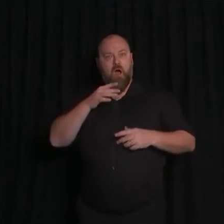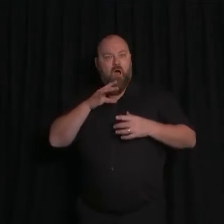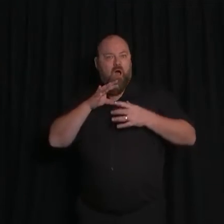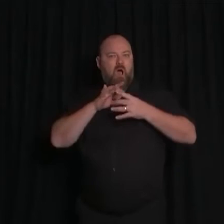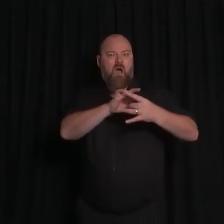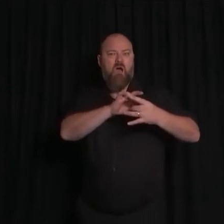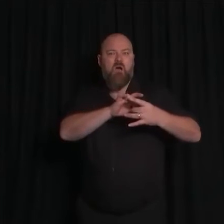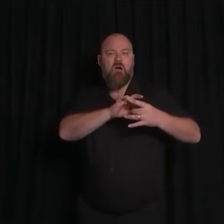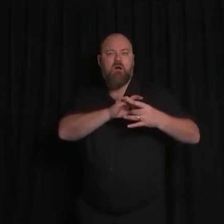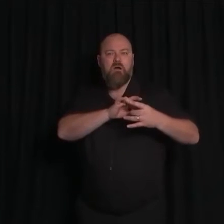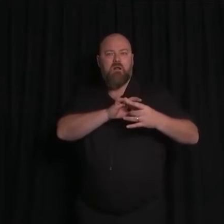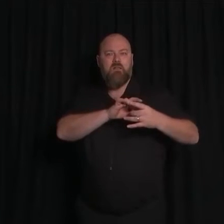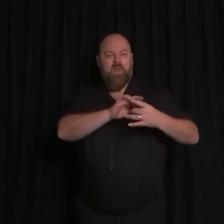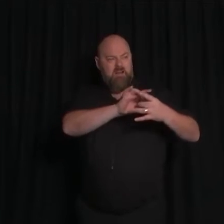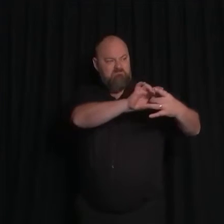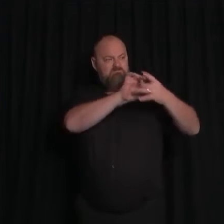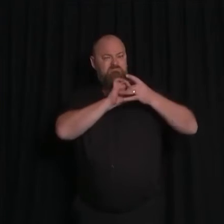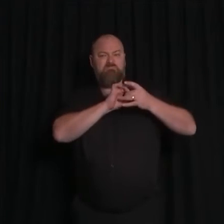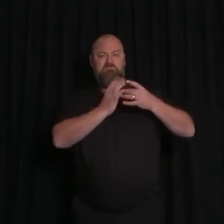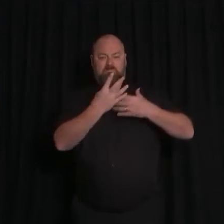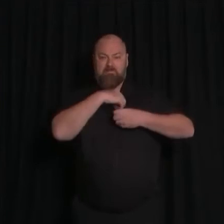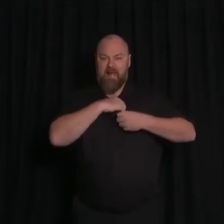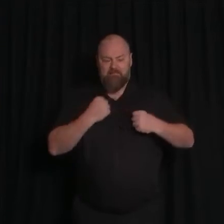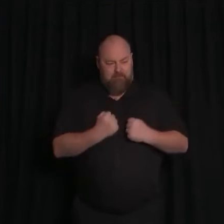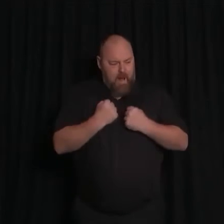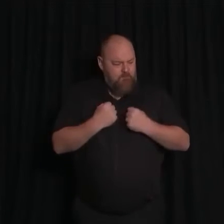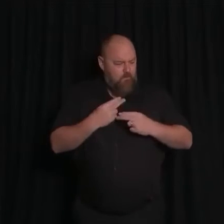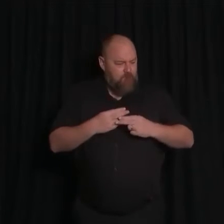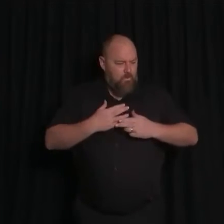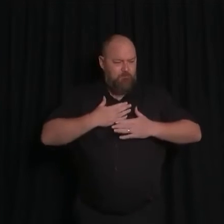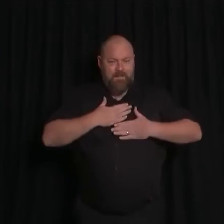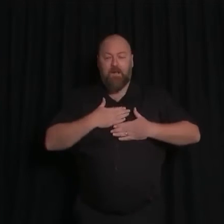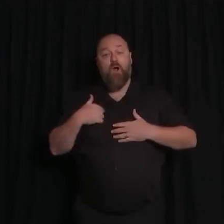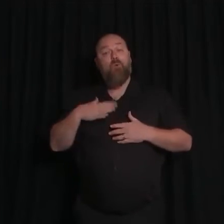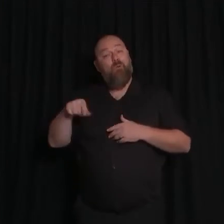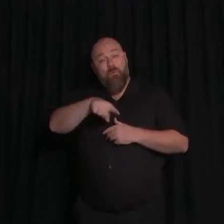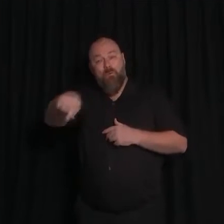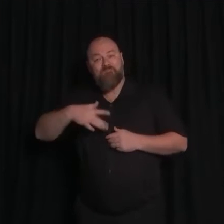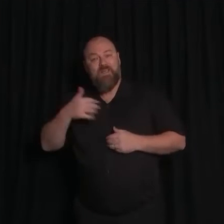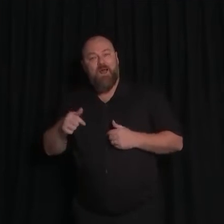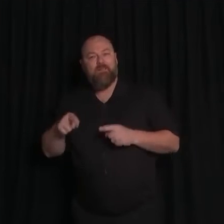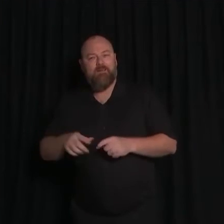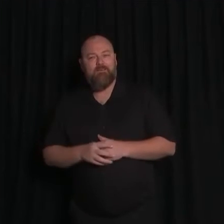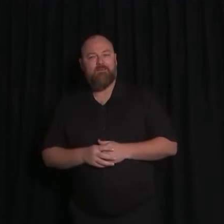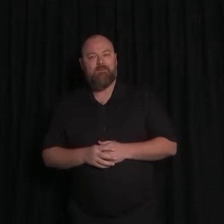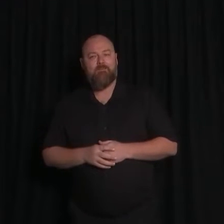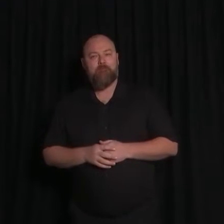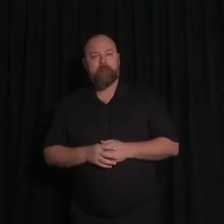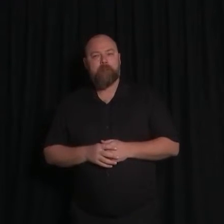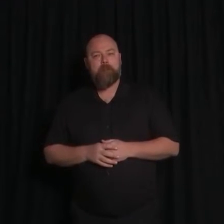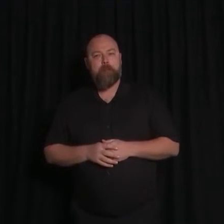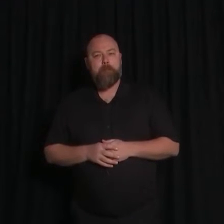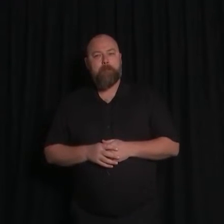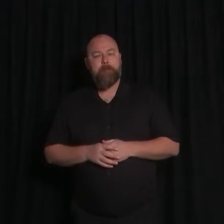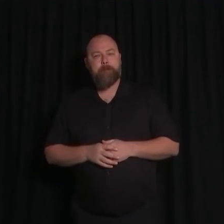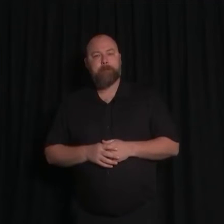to me. This is powerful for me. This is something that can help me think about how I can,